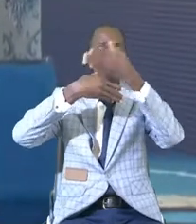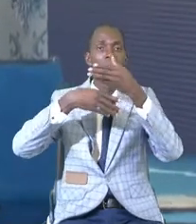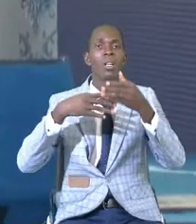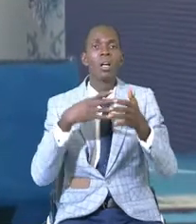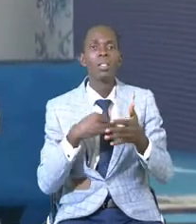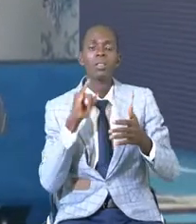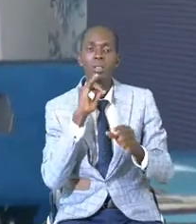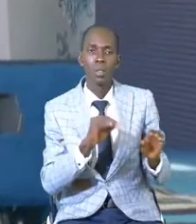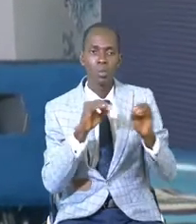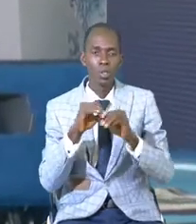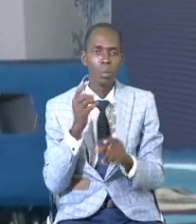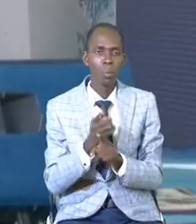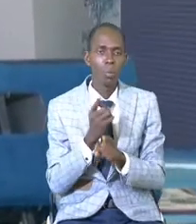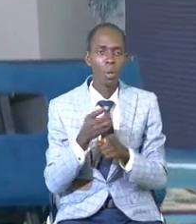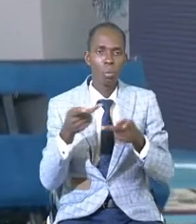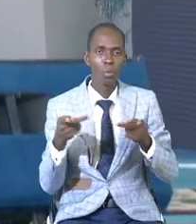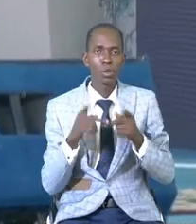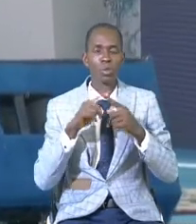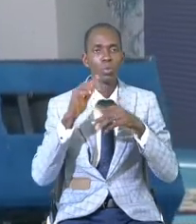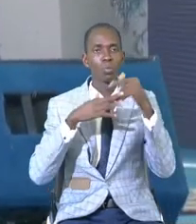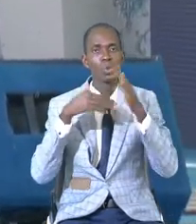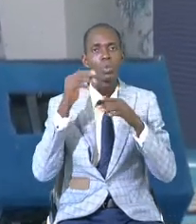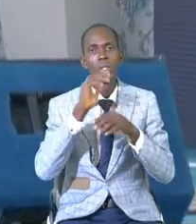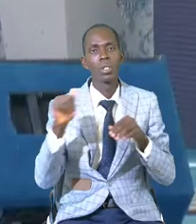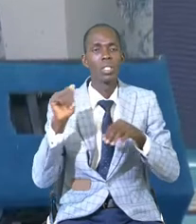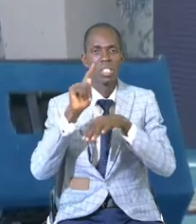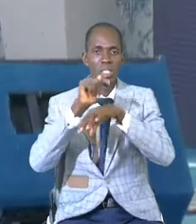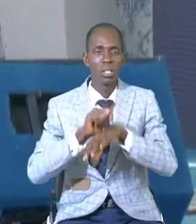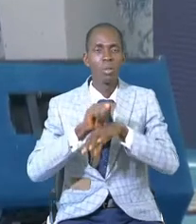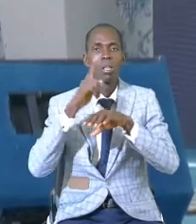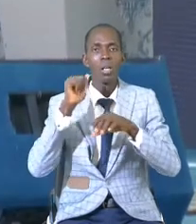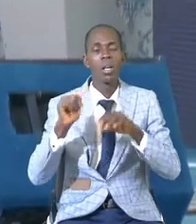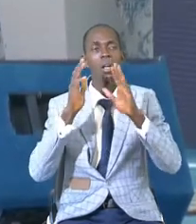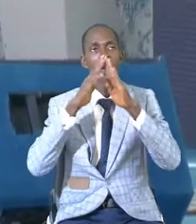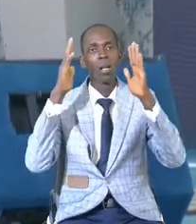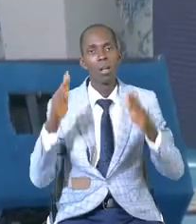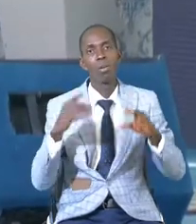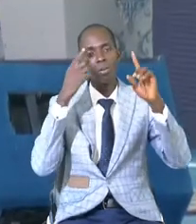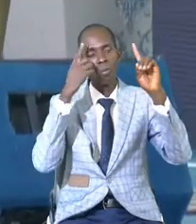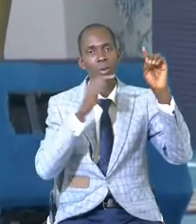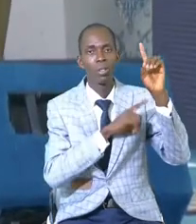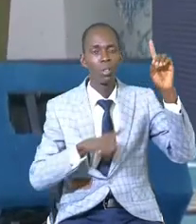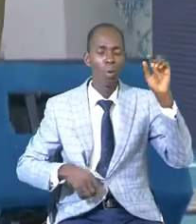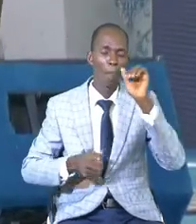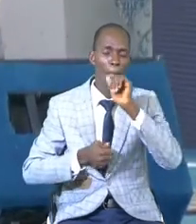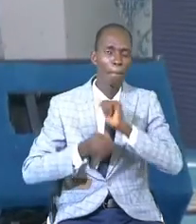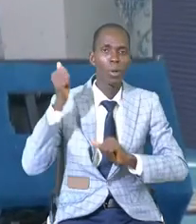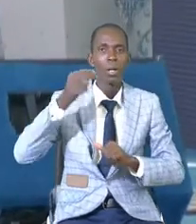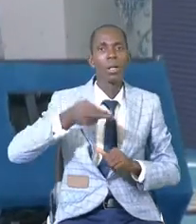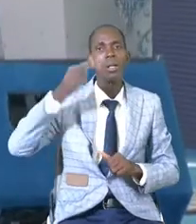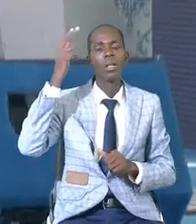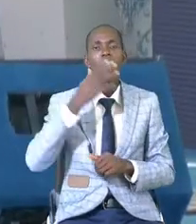to build a temple, an habitation for the Lord Most High. And so